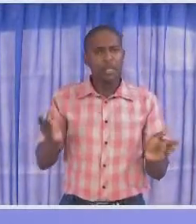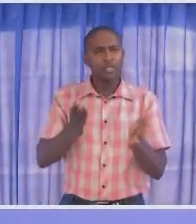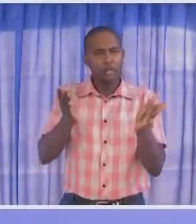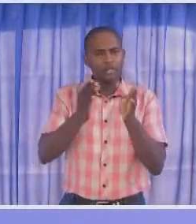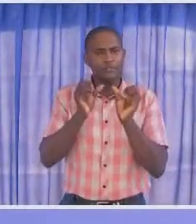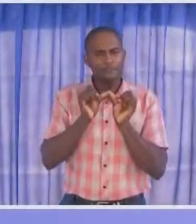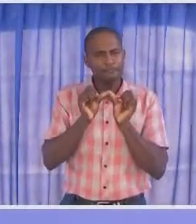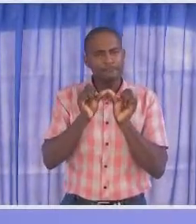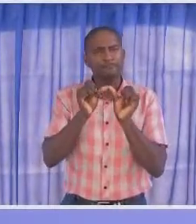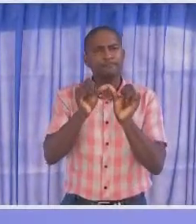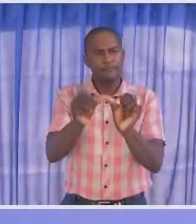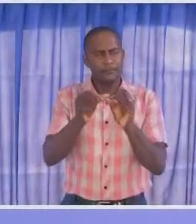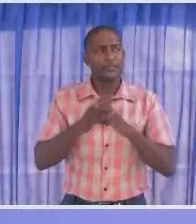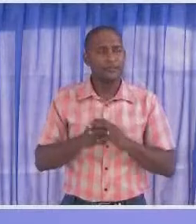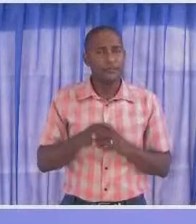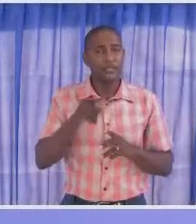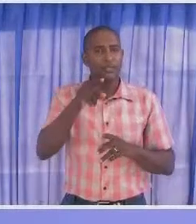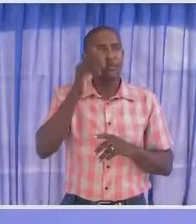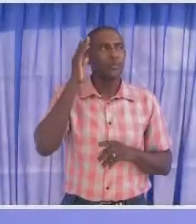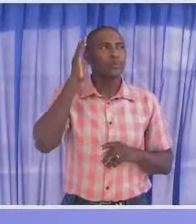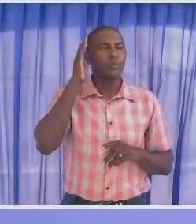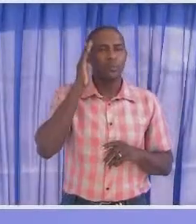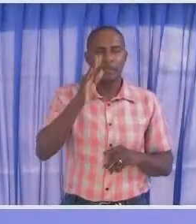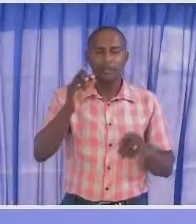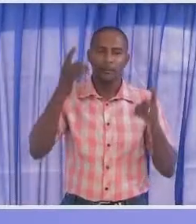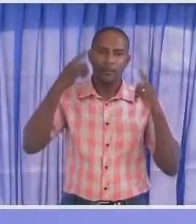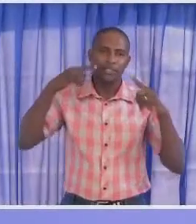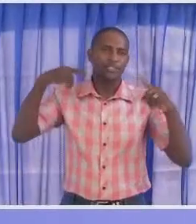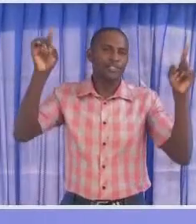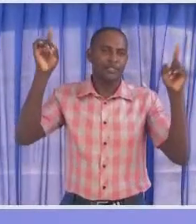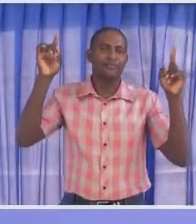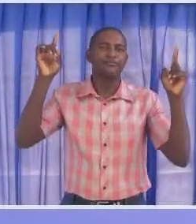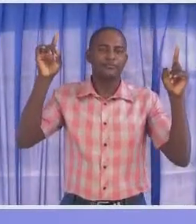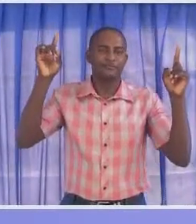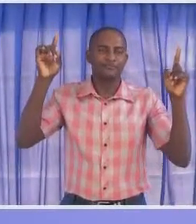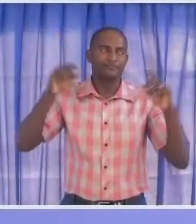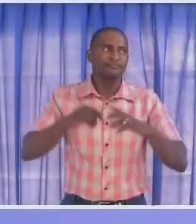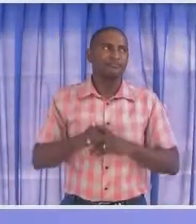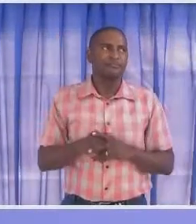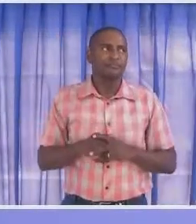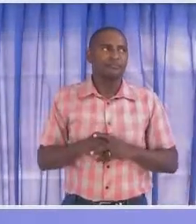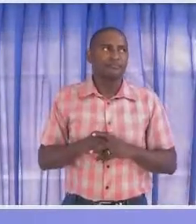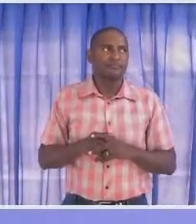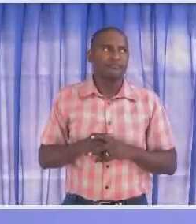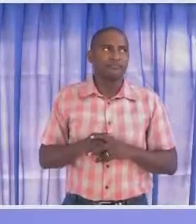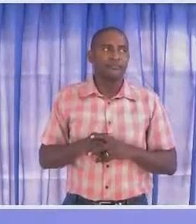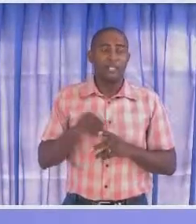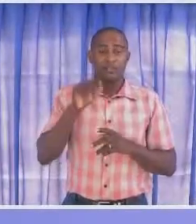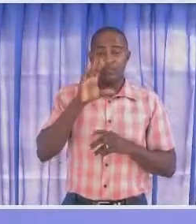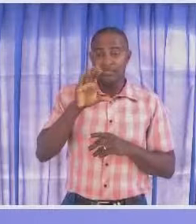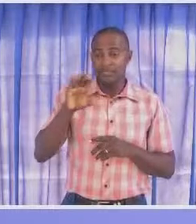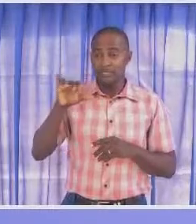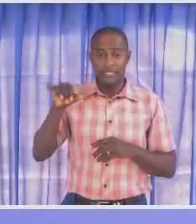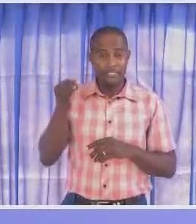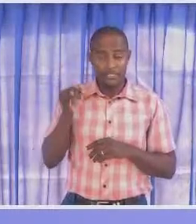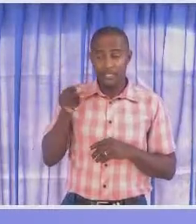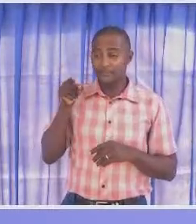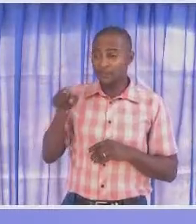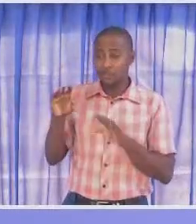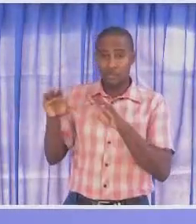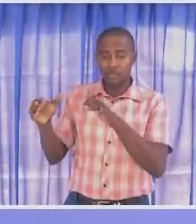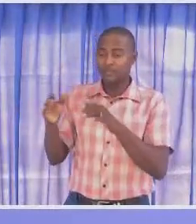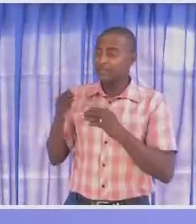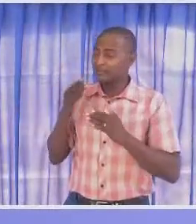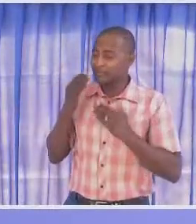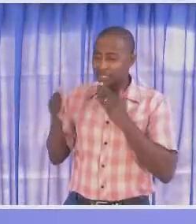ahead. You will achieve success. To the Council of Community Colleges of Jamaica,